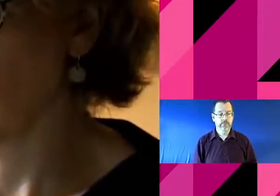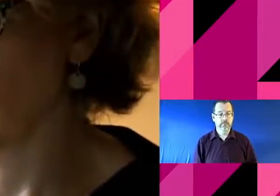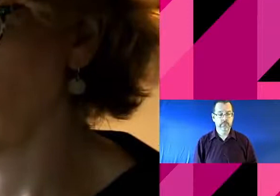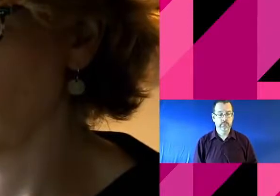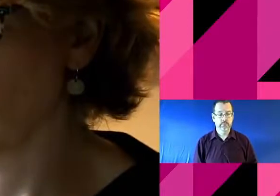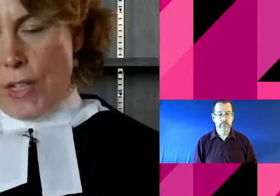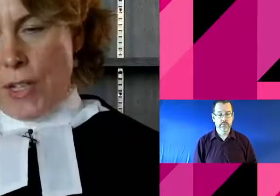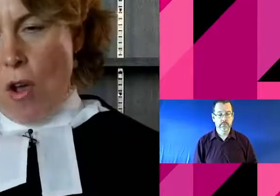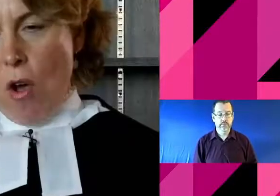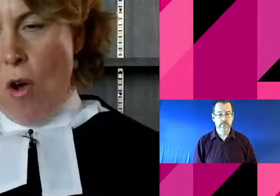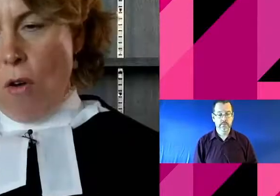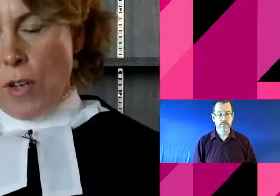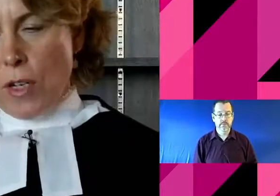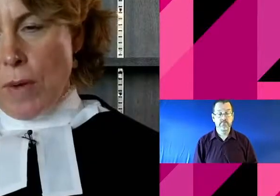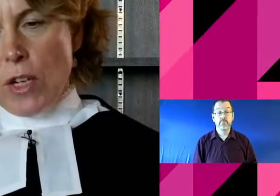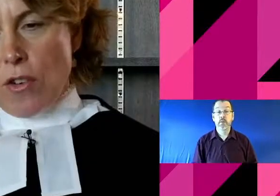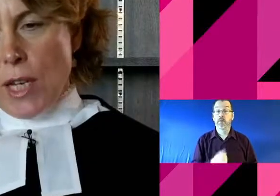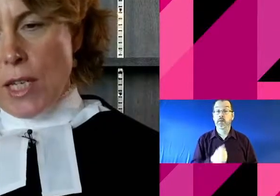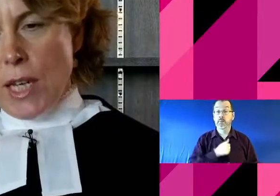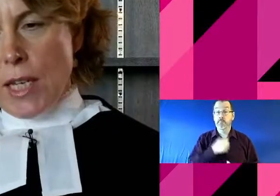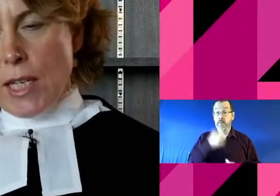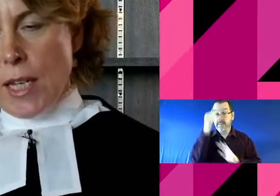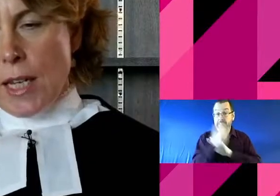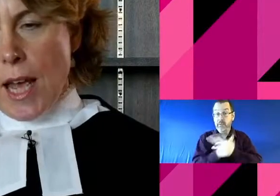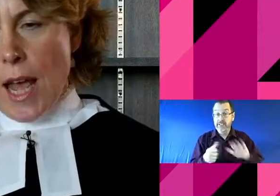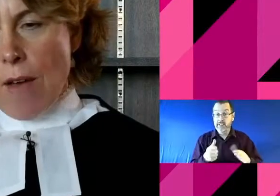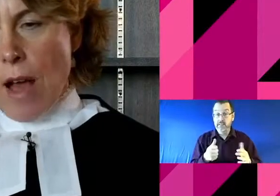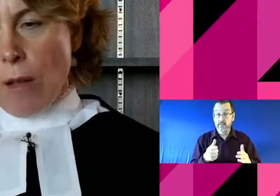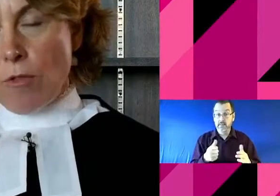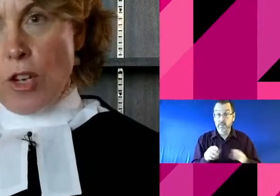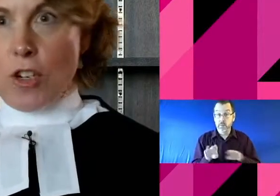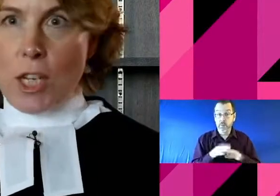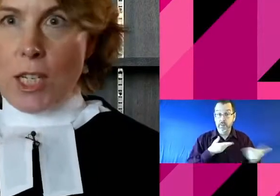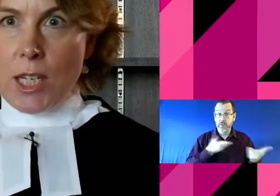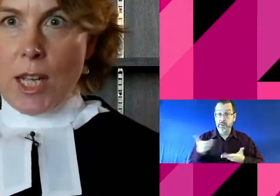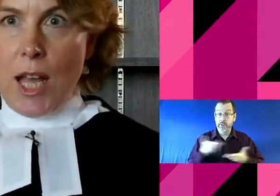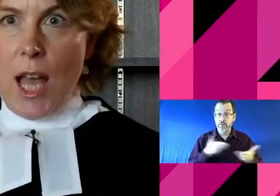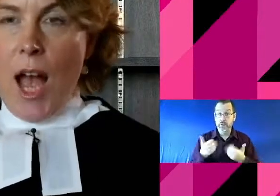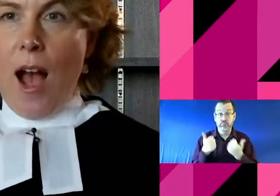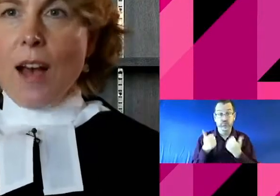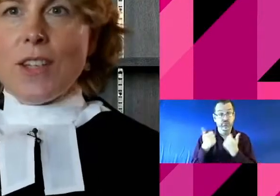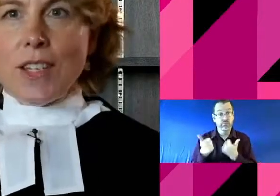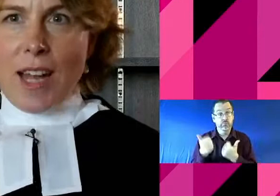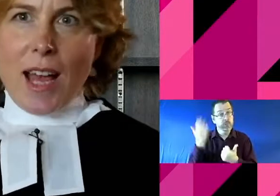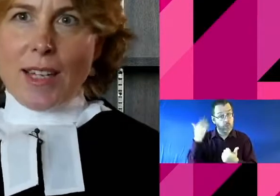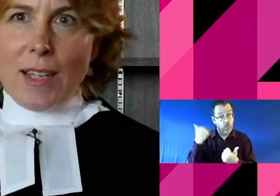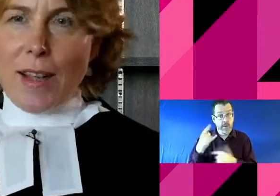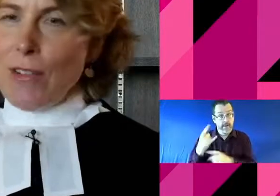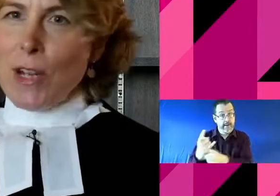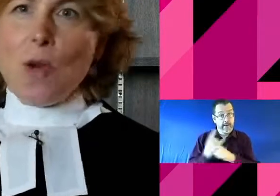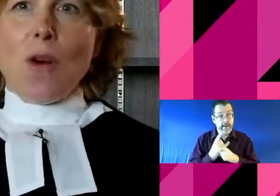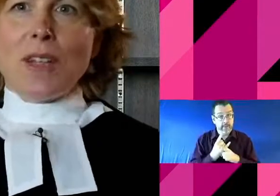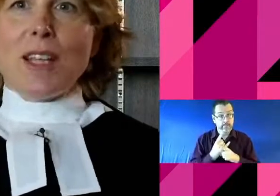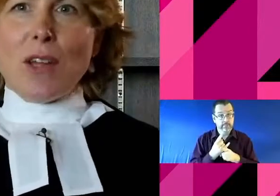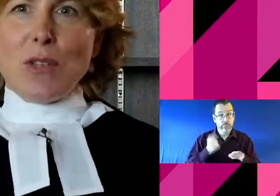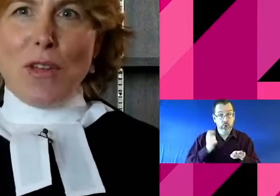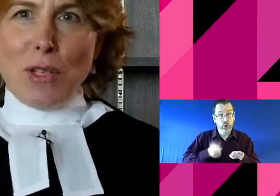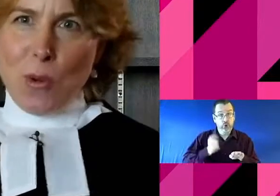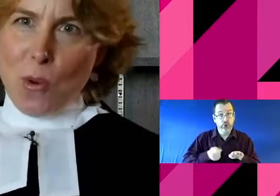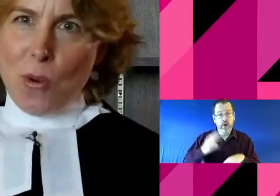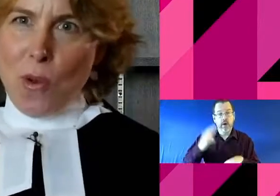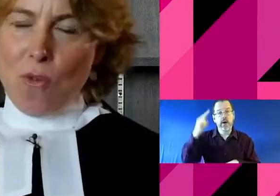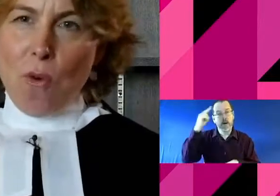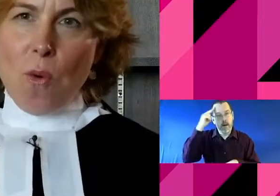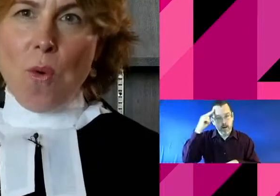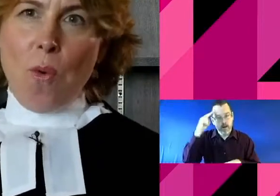My experience of intermediaries is that they have helped judges understand that there is no one size